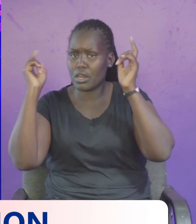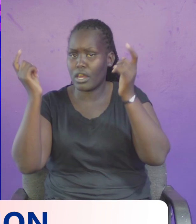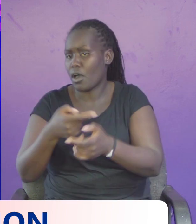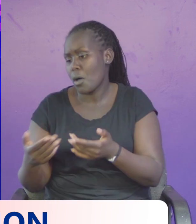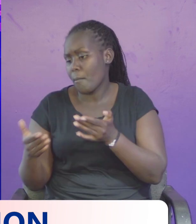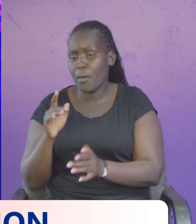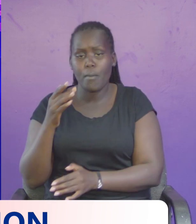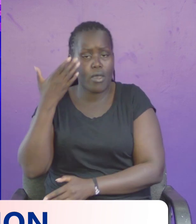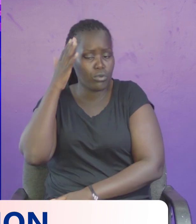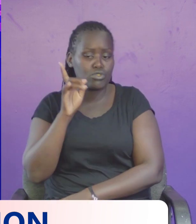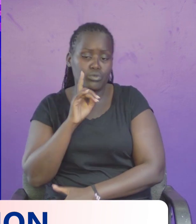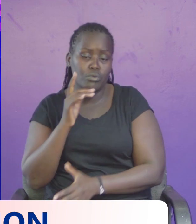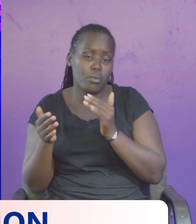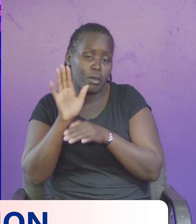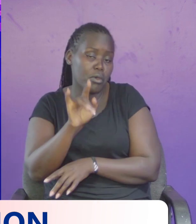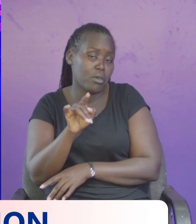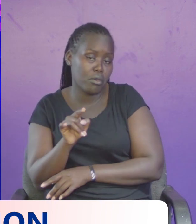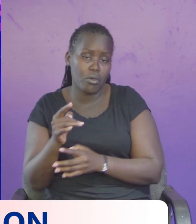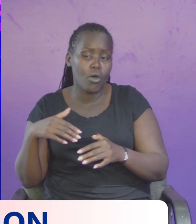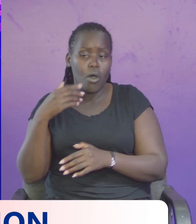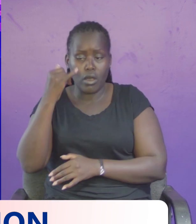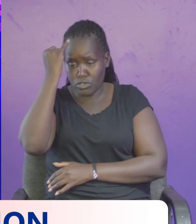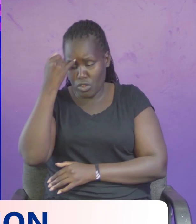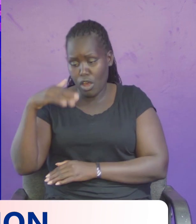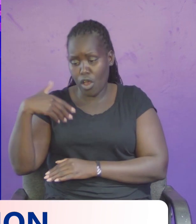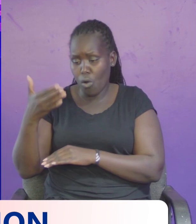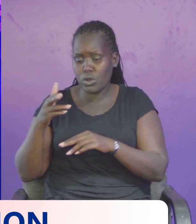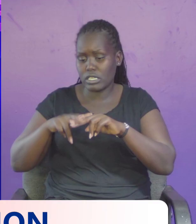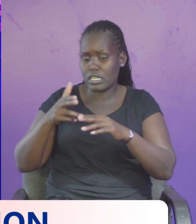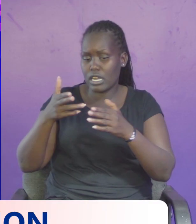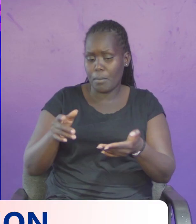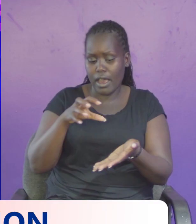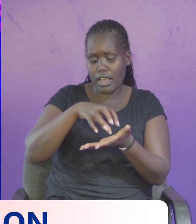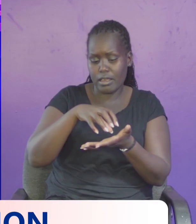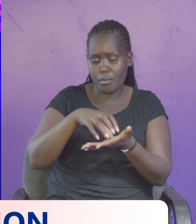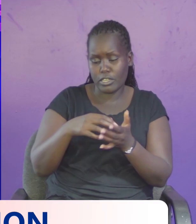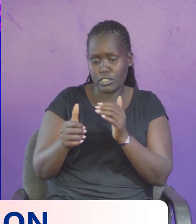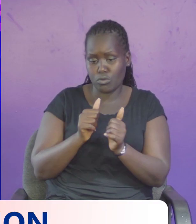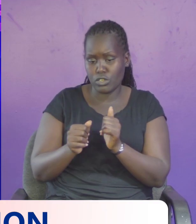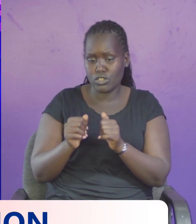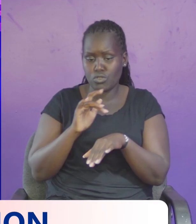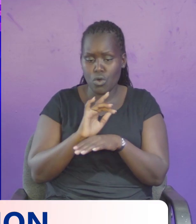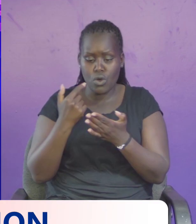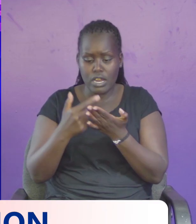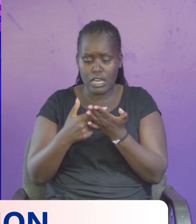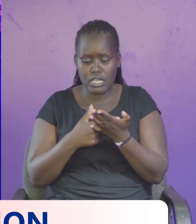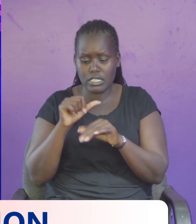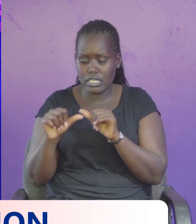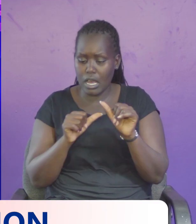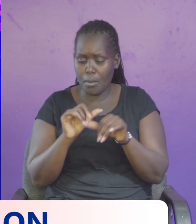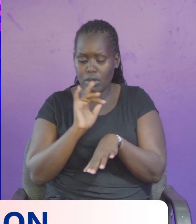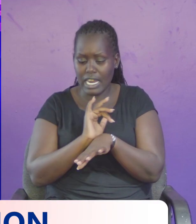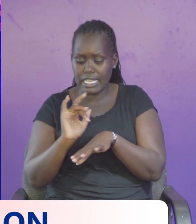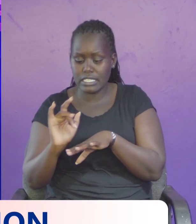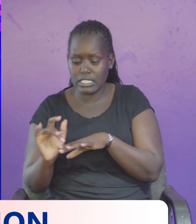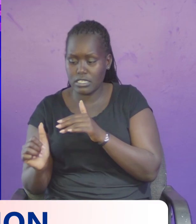could be you. Mr. Jonah, you are always seated on this desk. Yeah. And the matters you touch are very sensitive matters